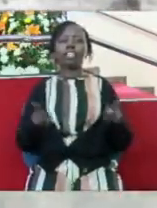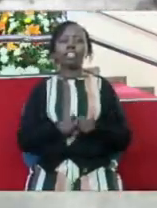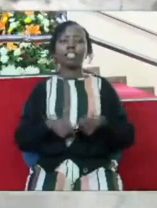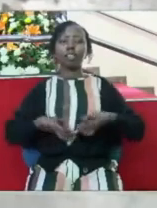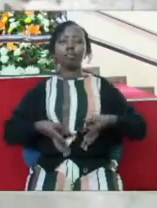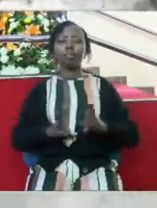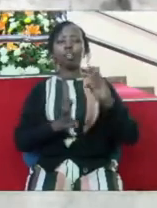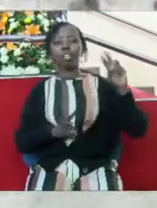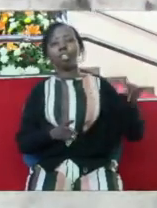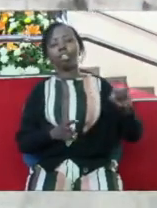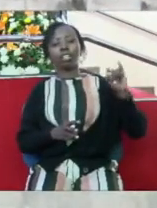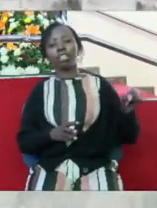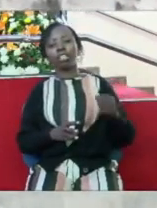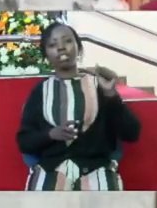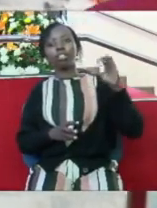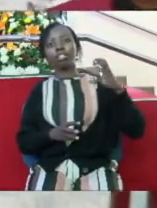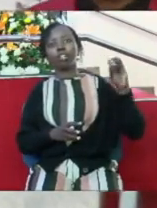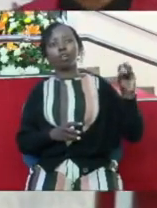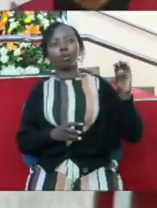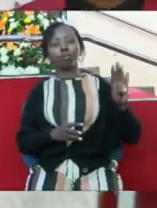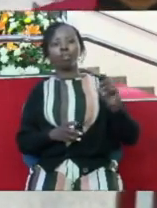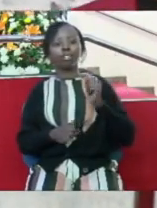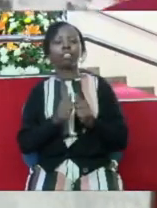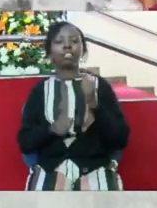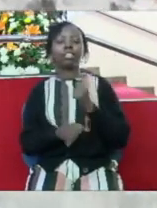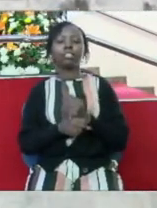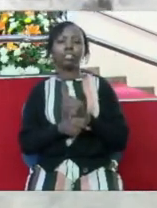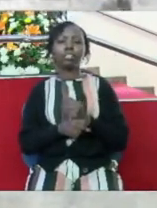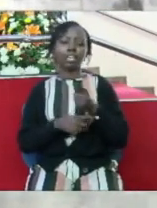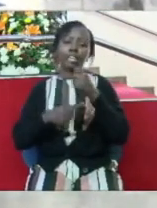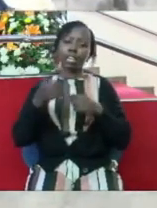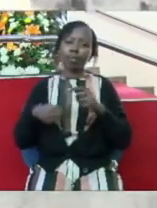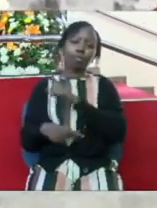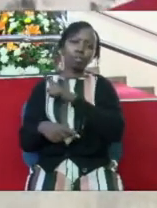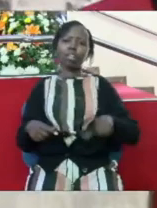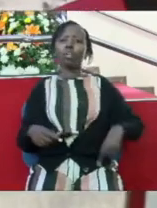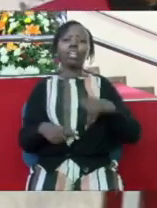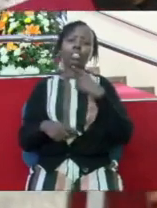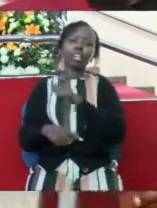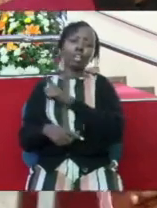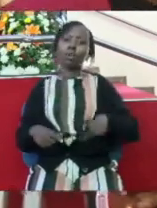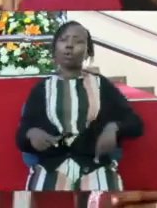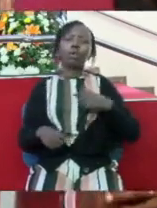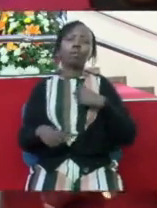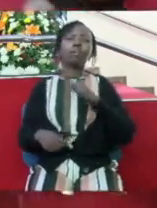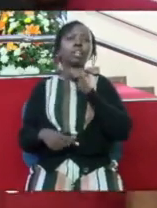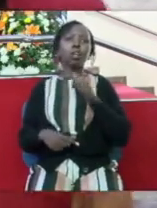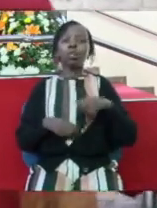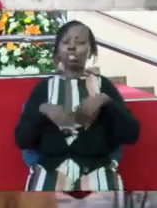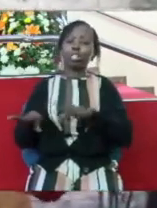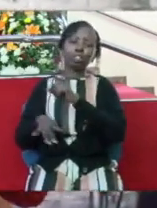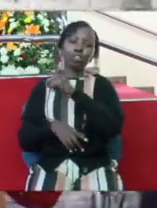Jinsi Yakobo alipofanya. Come to the Lord. Njoo kwa Yesu. And tell him, Lord, I'm not letting you go. Ya kwamba umwambie Mungu sikuachilii. Until